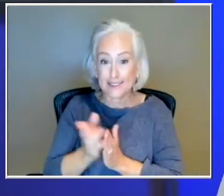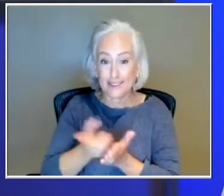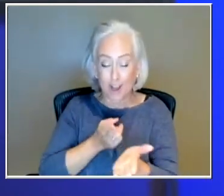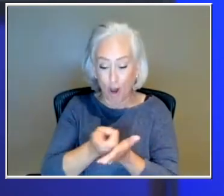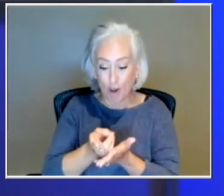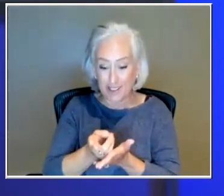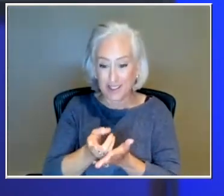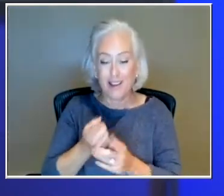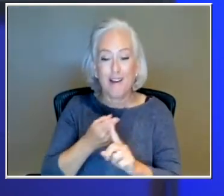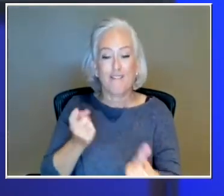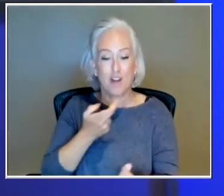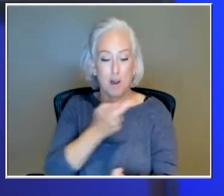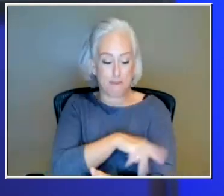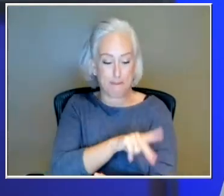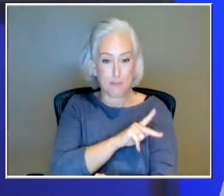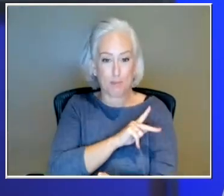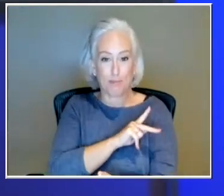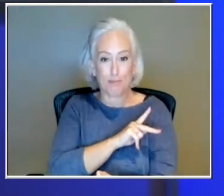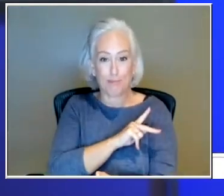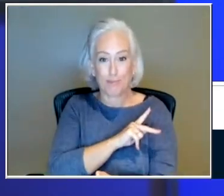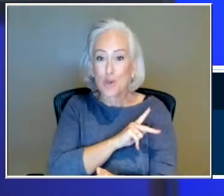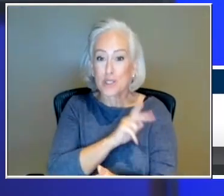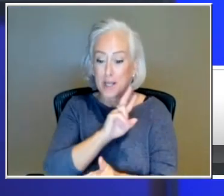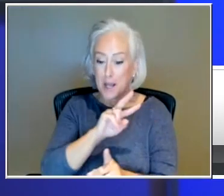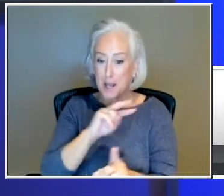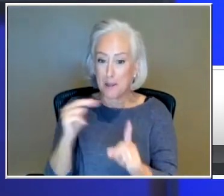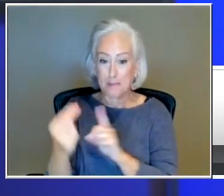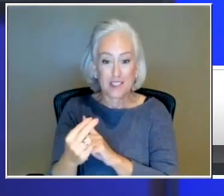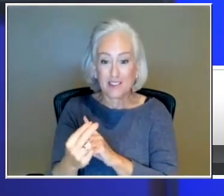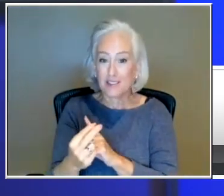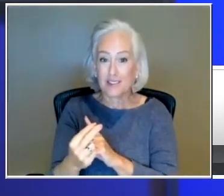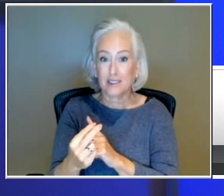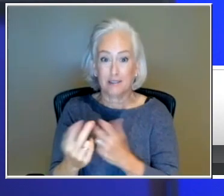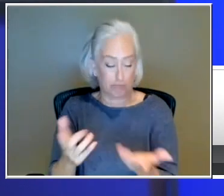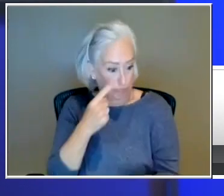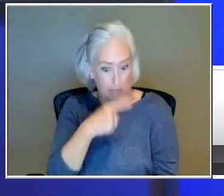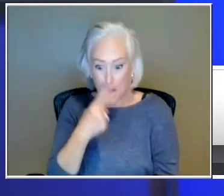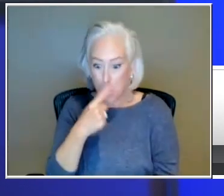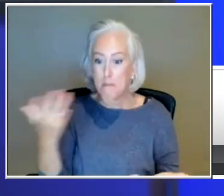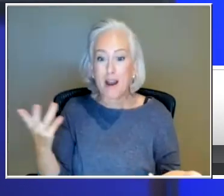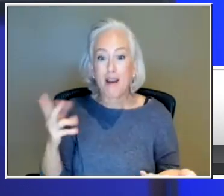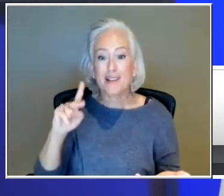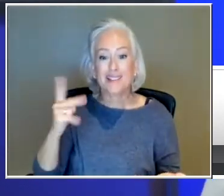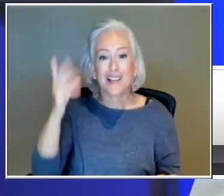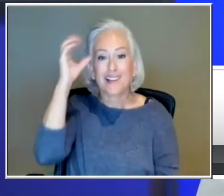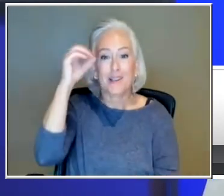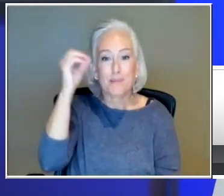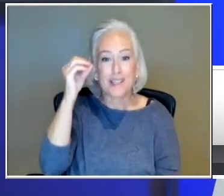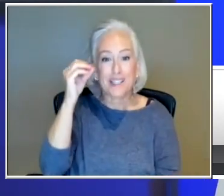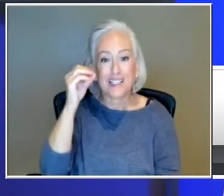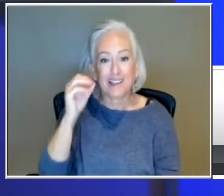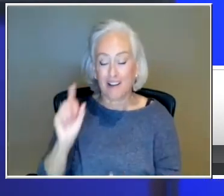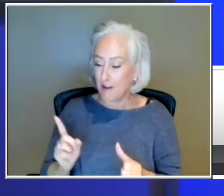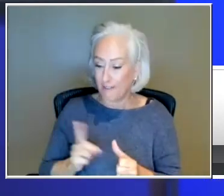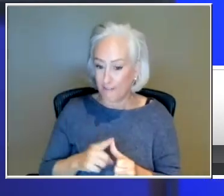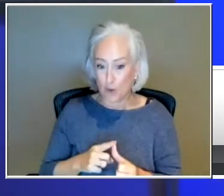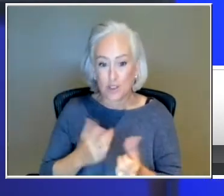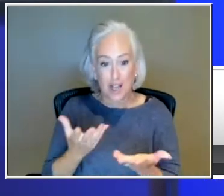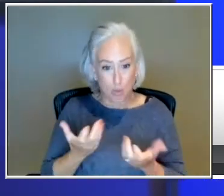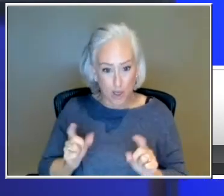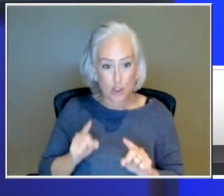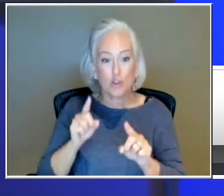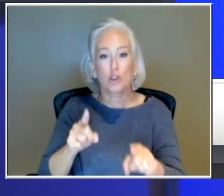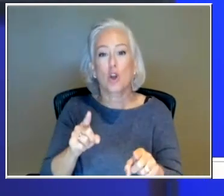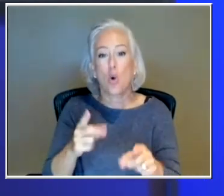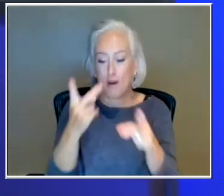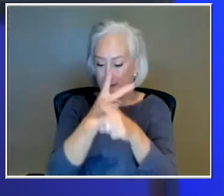perspective, I don't mind when people get second opinions, and what I often tell people is one, I want you to go find out what they have to